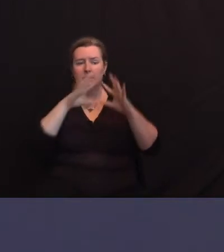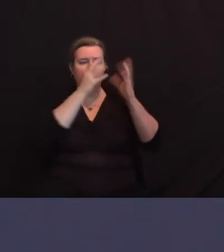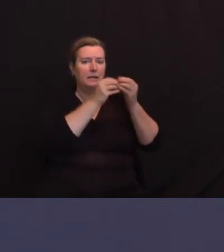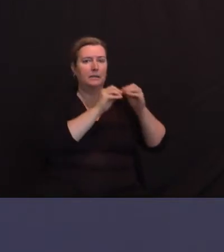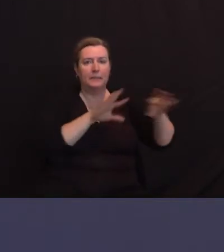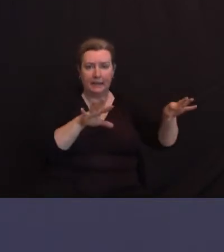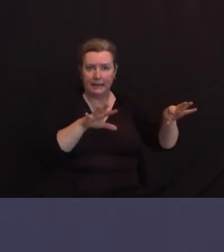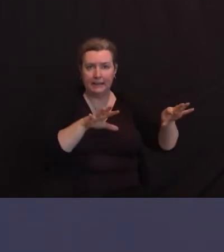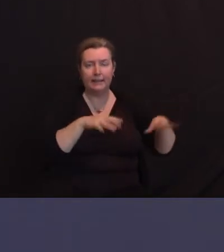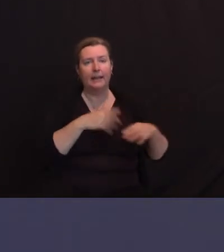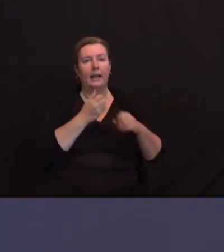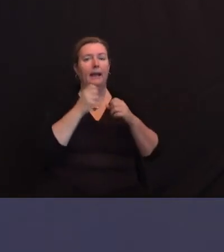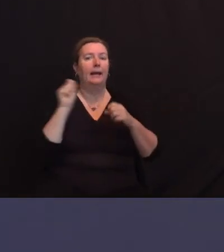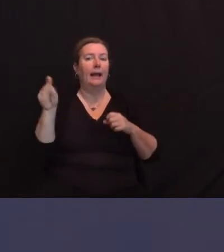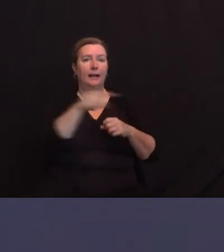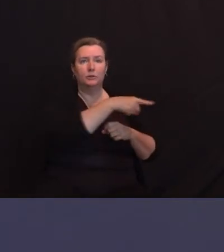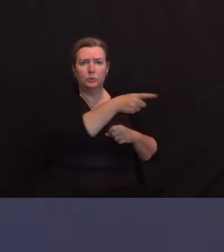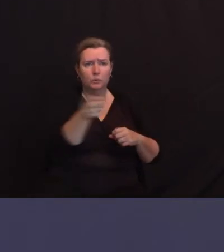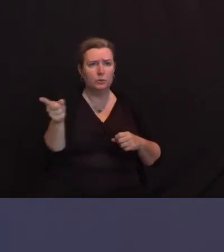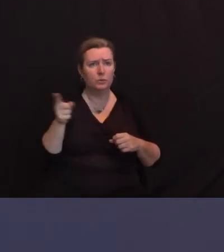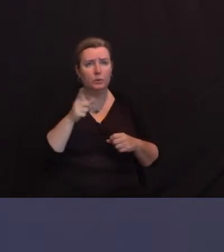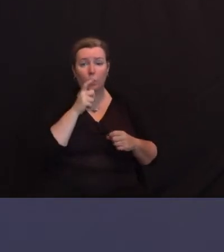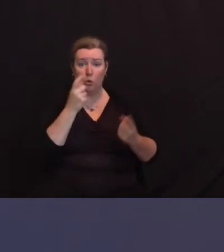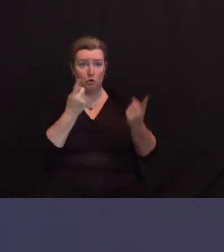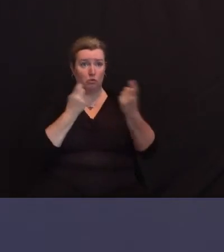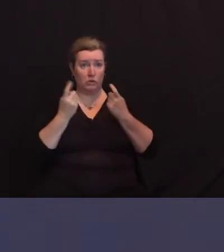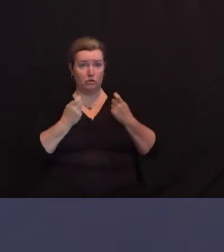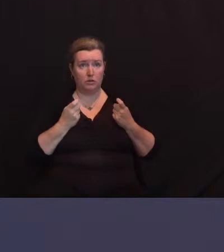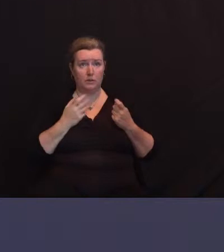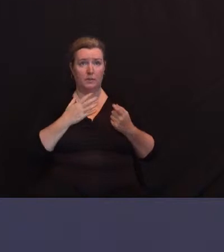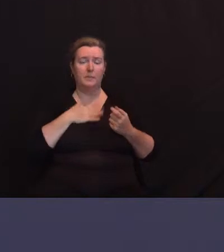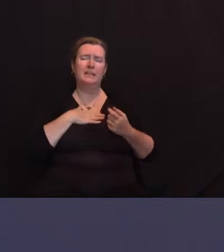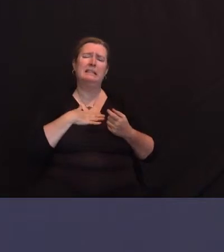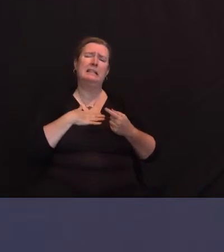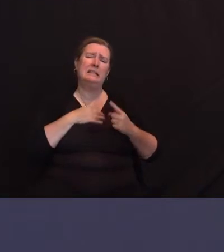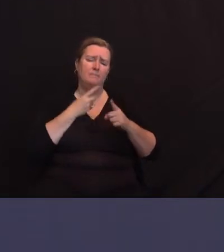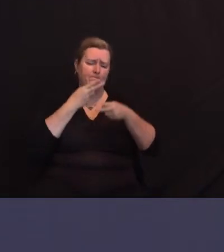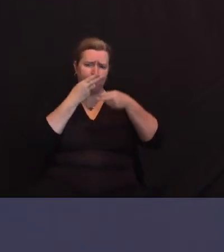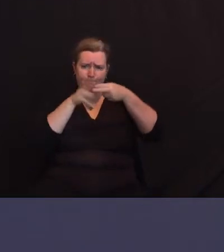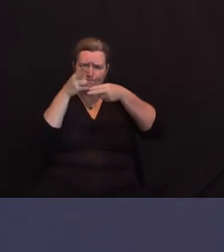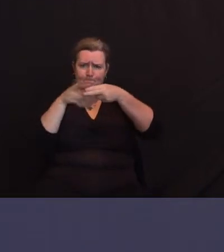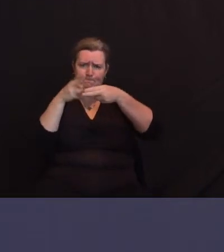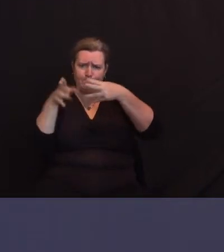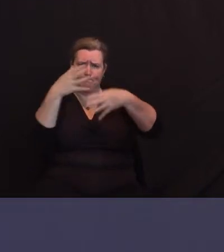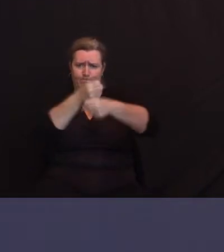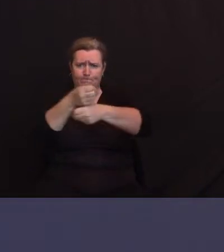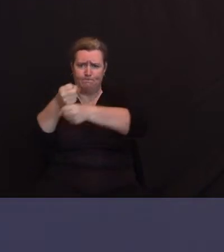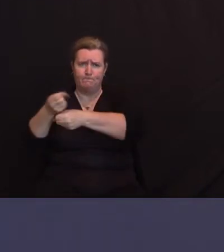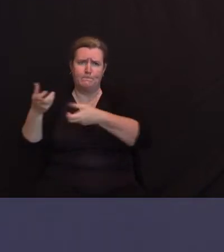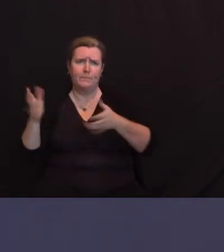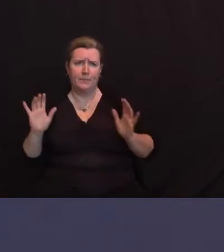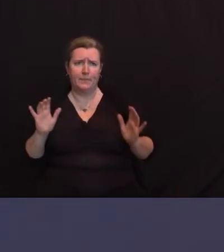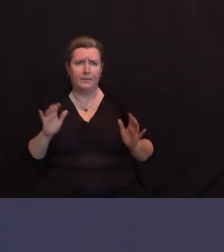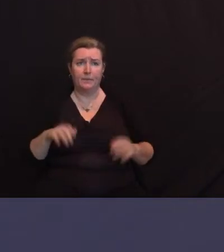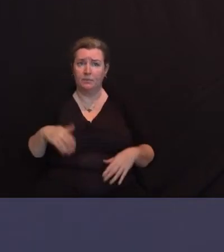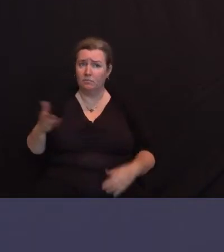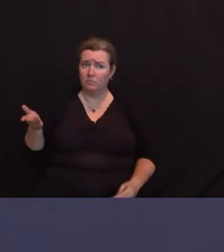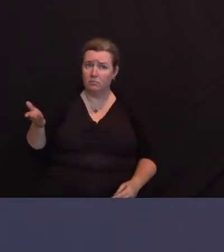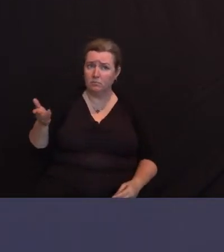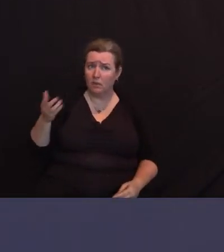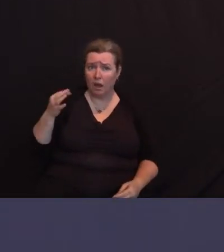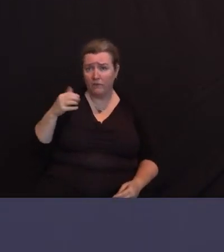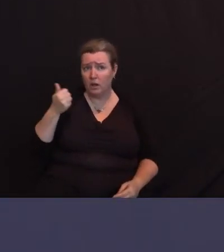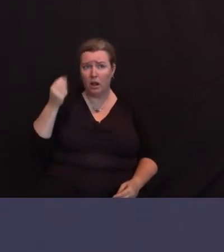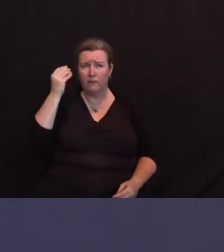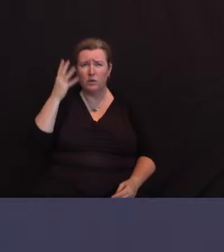from the press here to keep things fairly crisp because we've got a lot of balls in the air right now. Pat, I'm sure you've got other stuff, but I